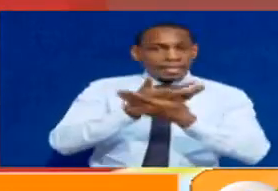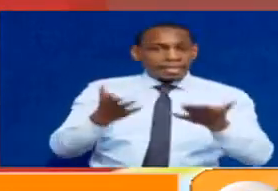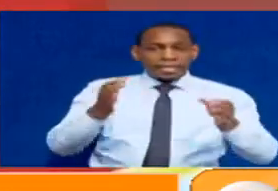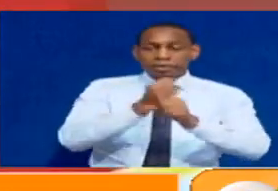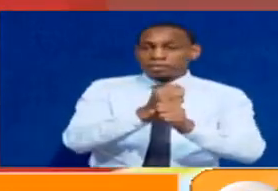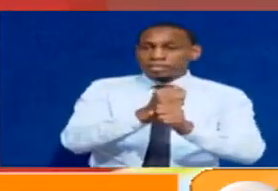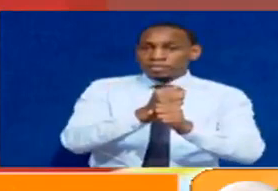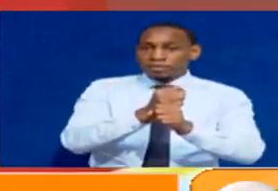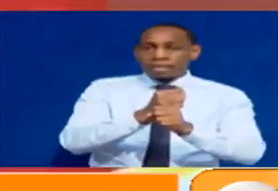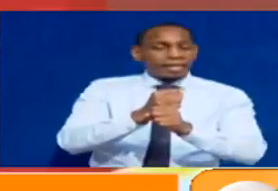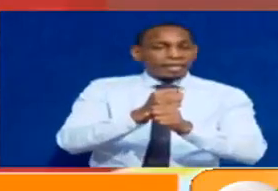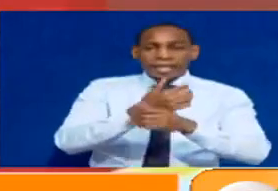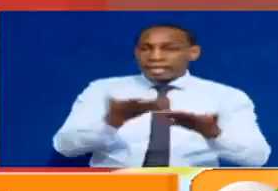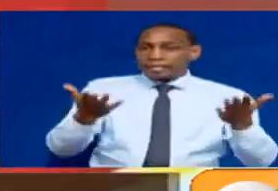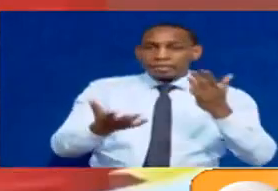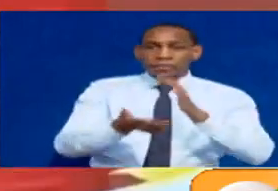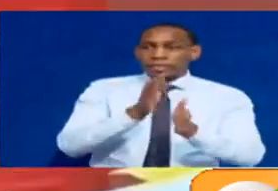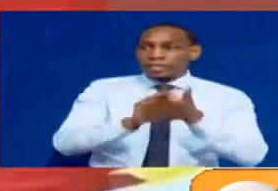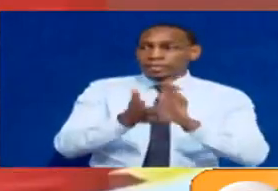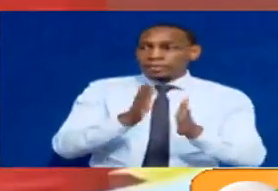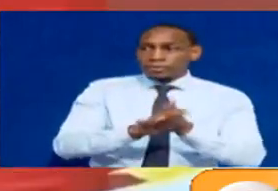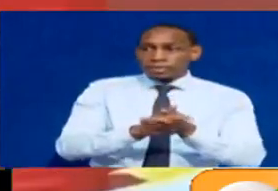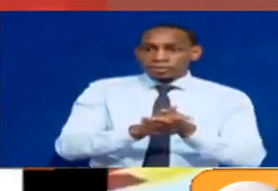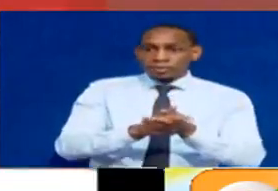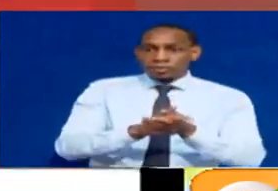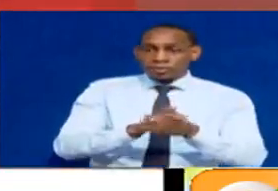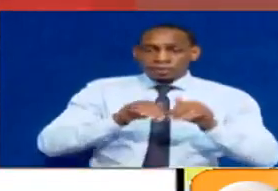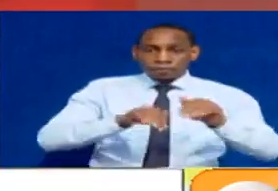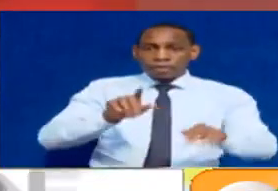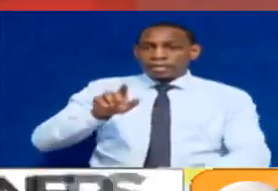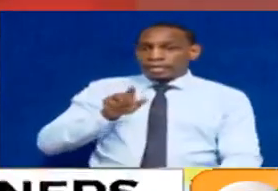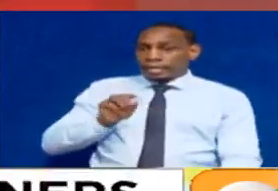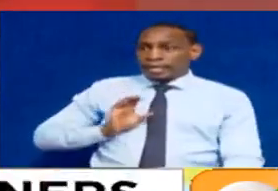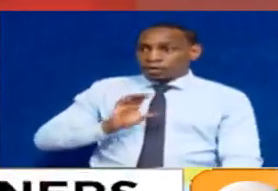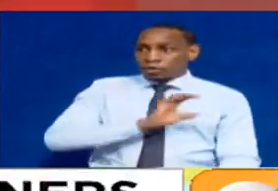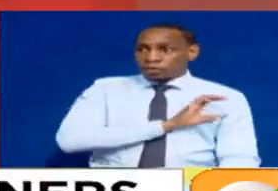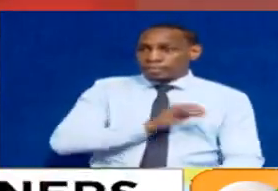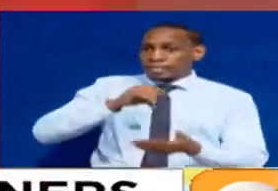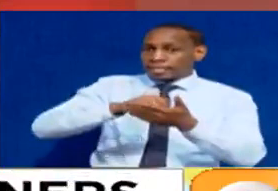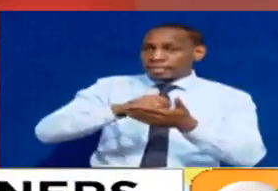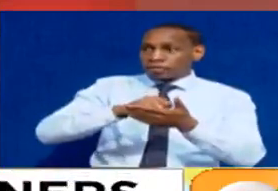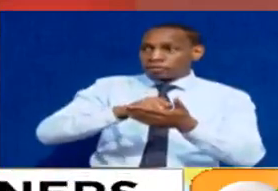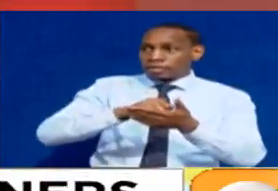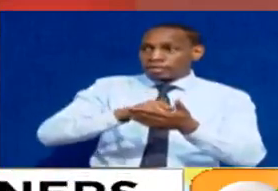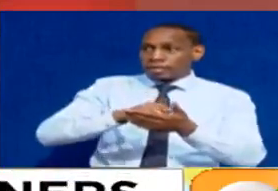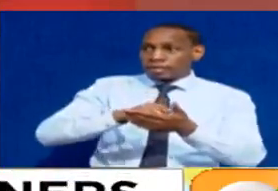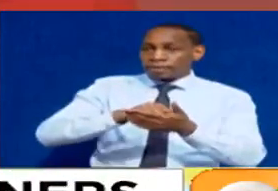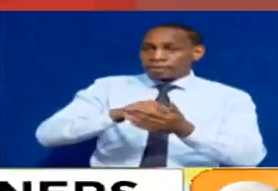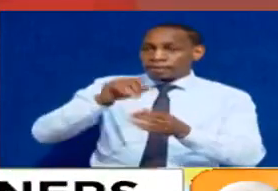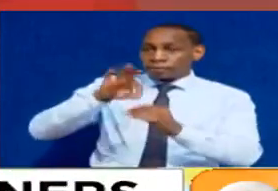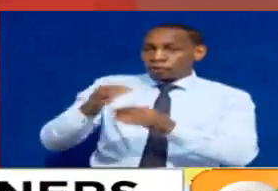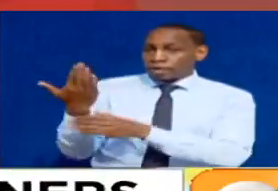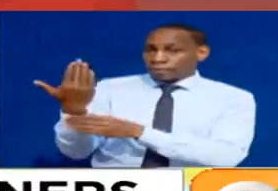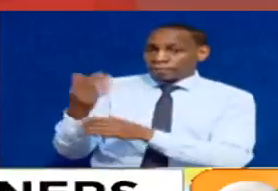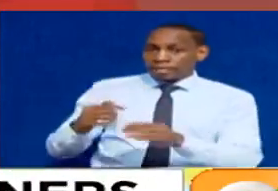any organization whatsoever without it coming to the Tender Committee, including your ballot paper,